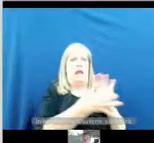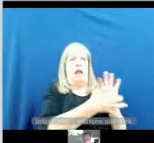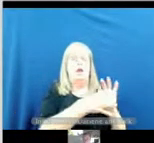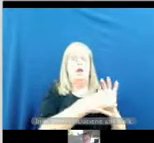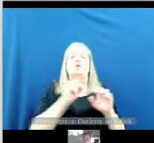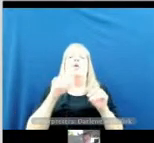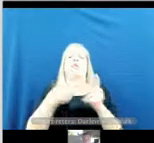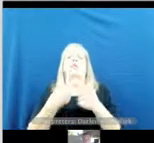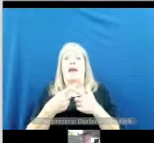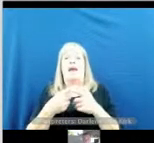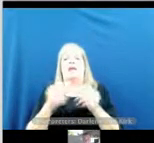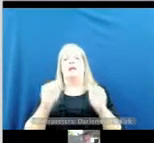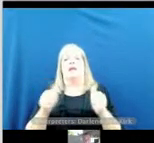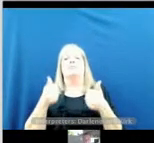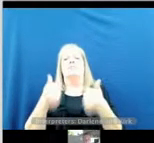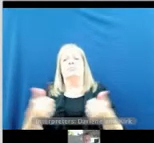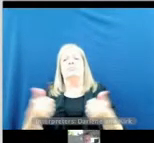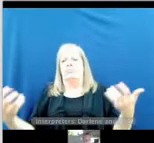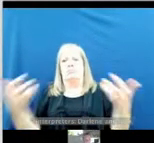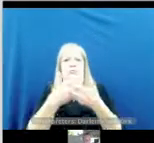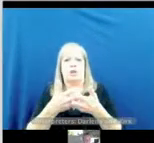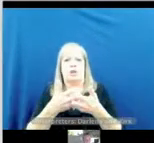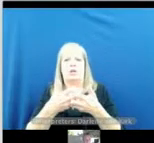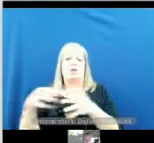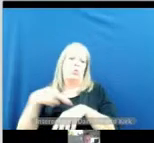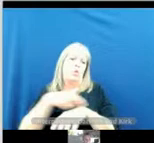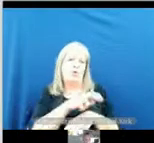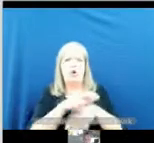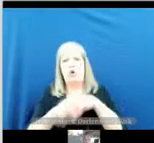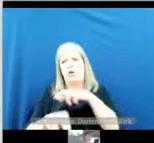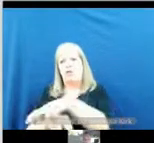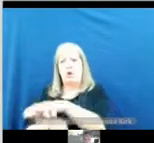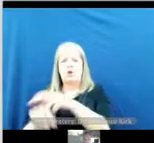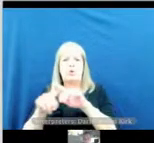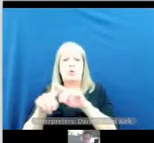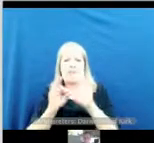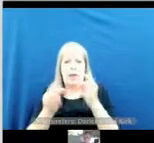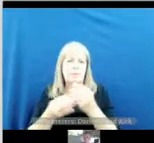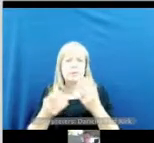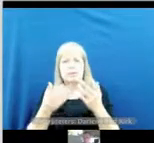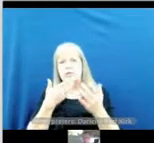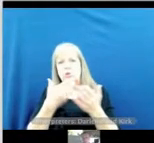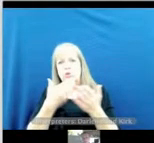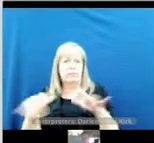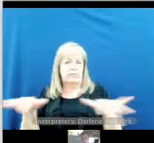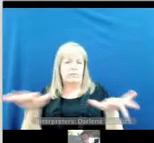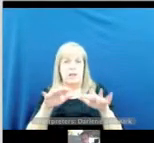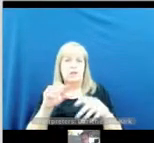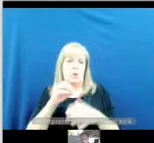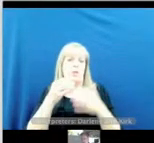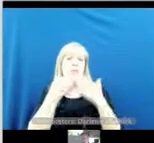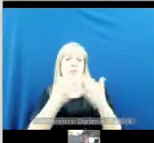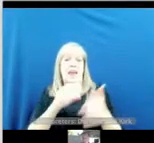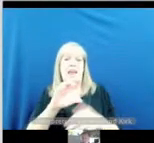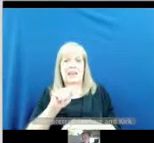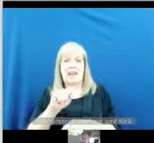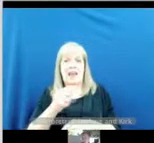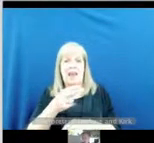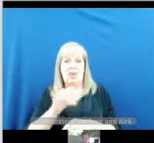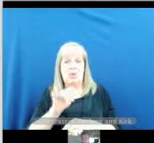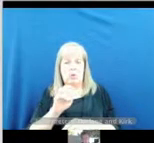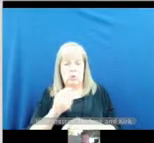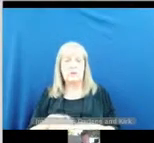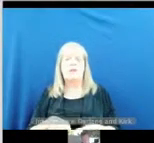like you, to the families that are out there. Catherine, you're welcome. I hope that that was helpful. But CHARD syndrome, we could do an